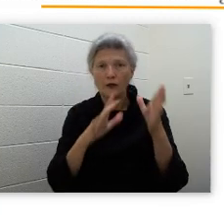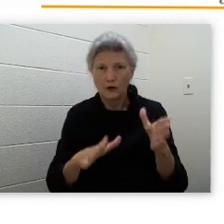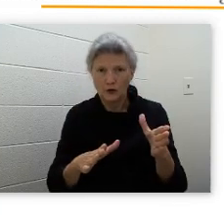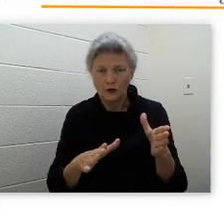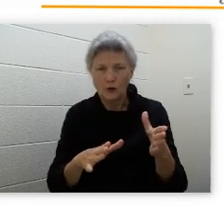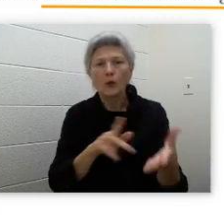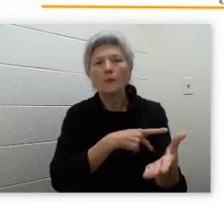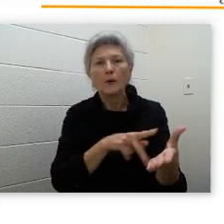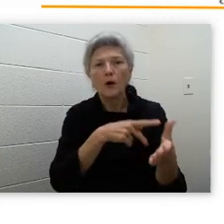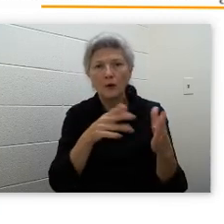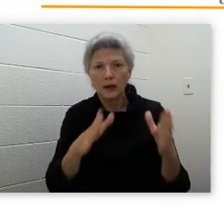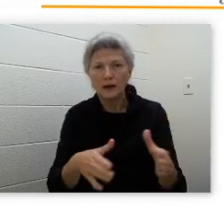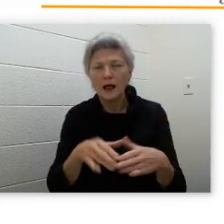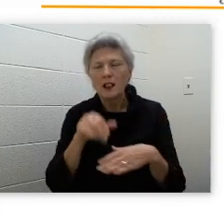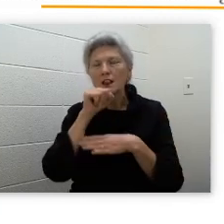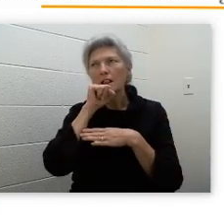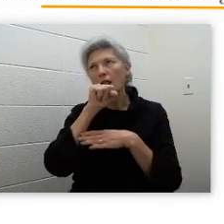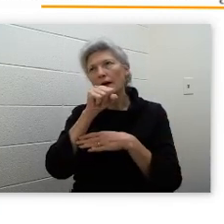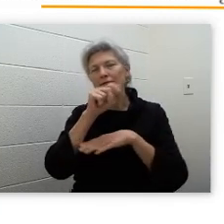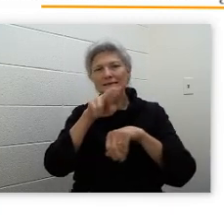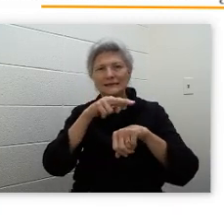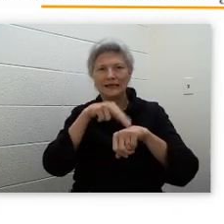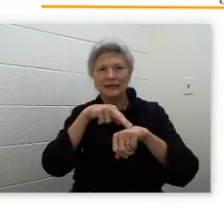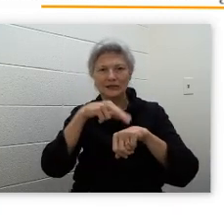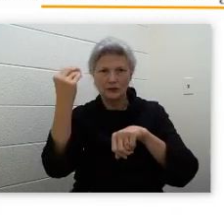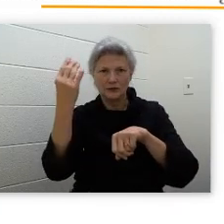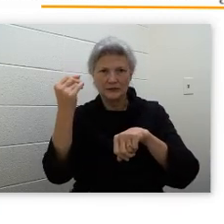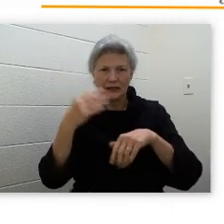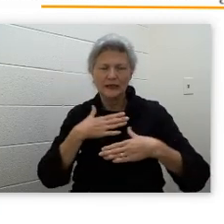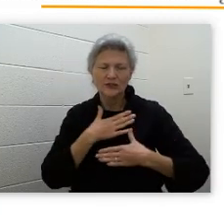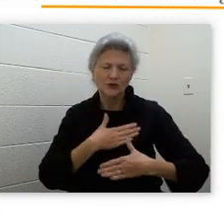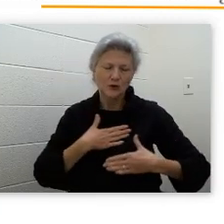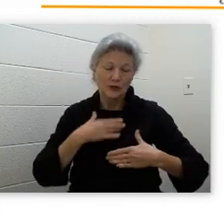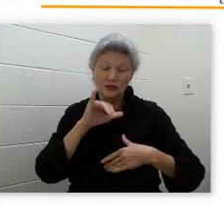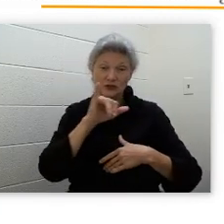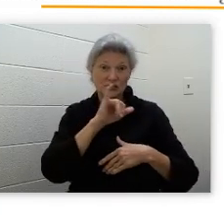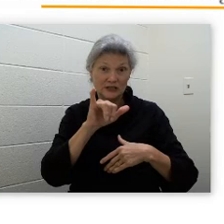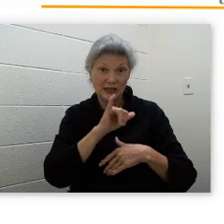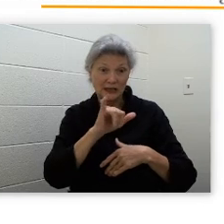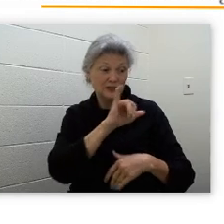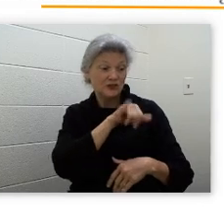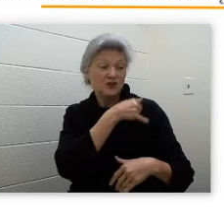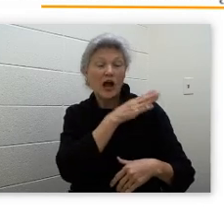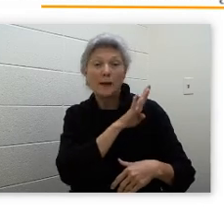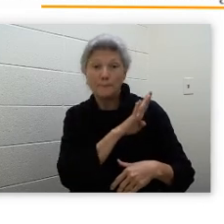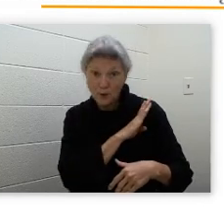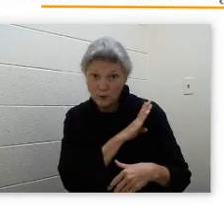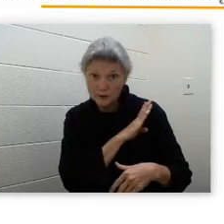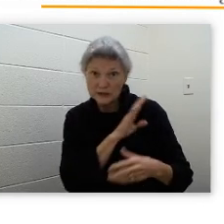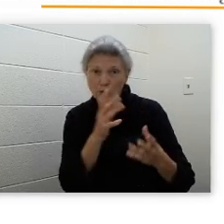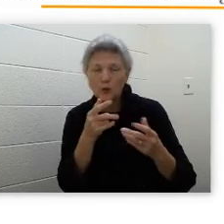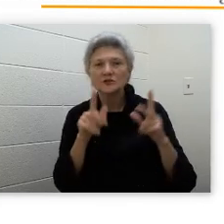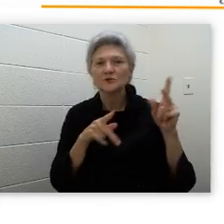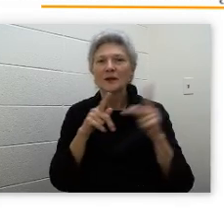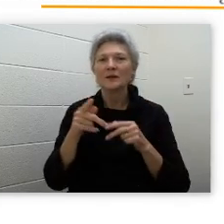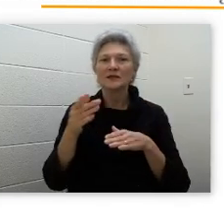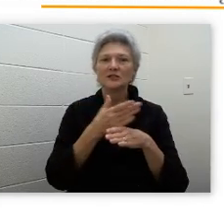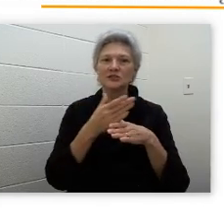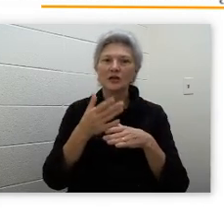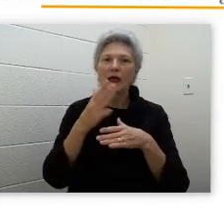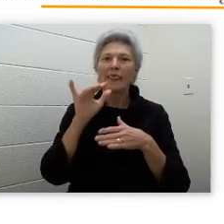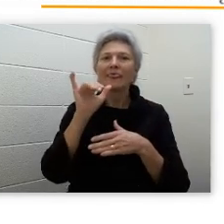this poet just loves nature and enjoys nature. And just like John Burroughs, I feel like he wants people to, share